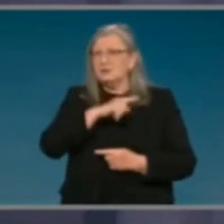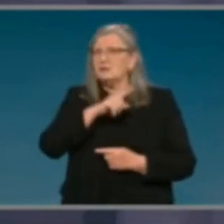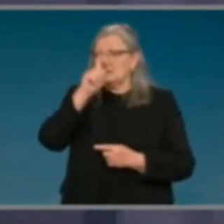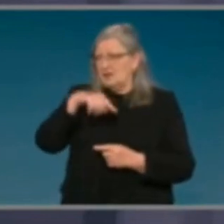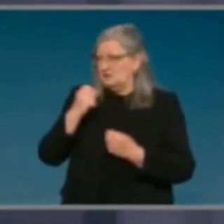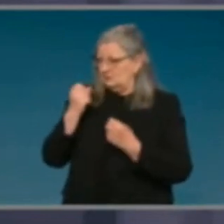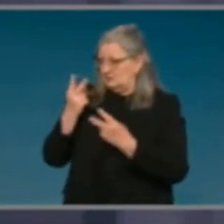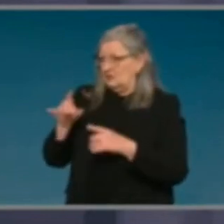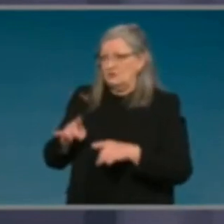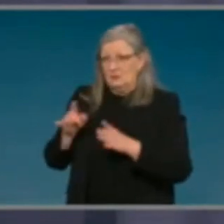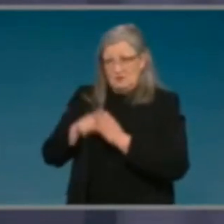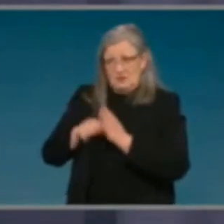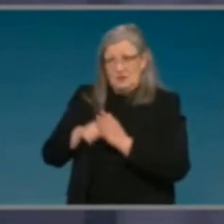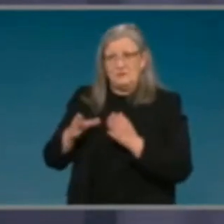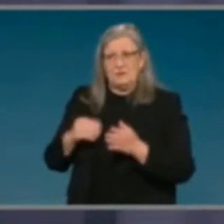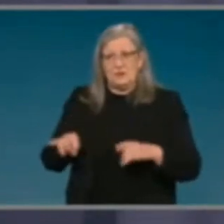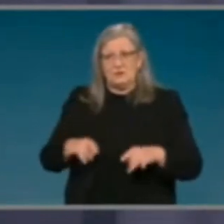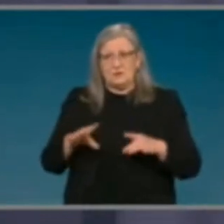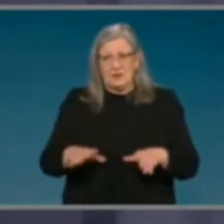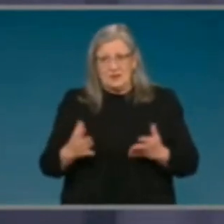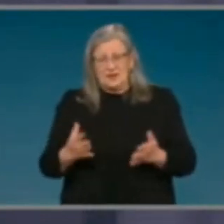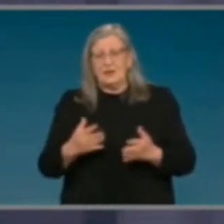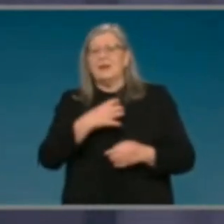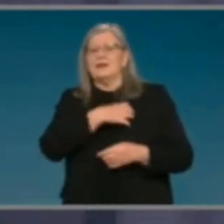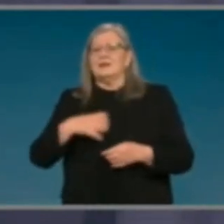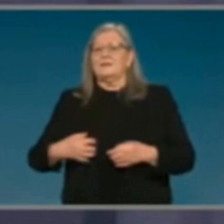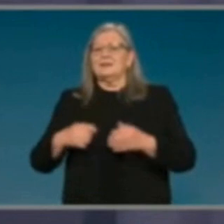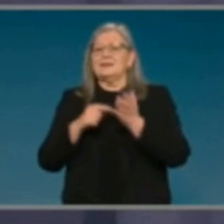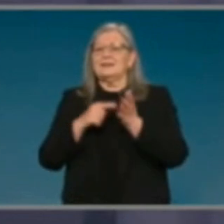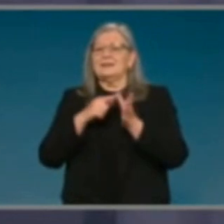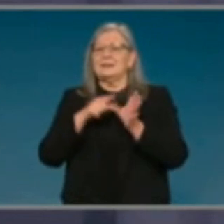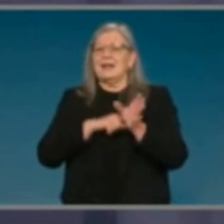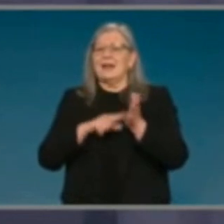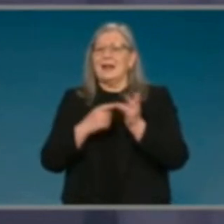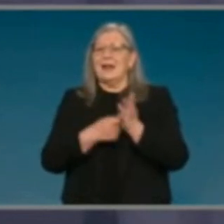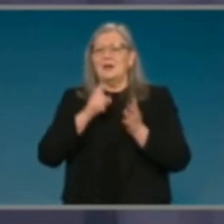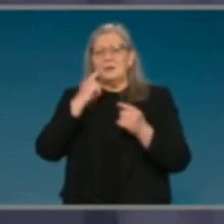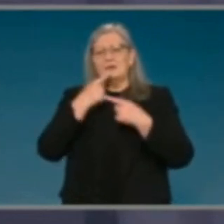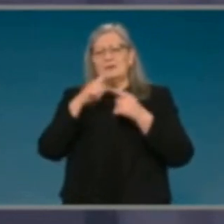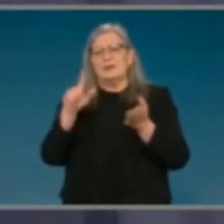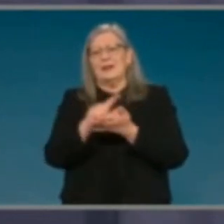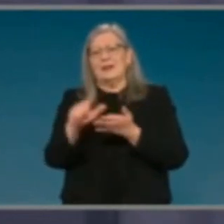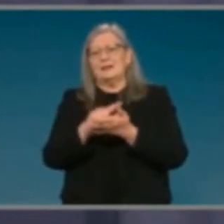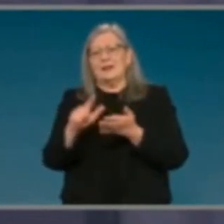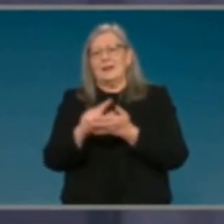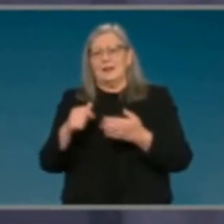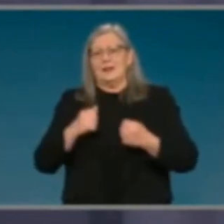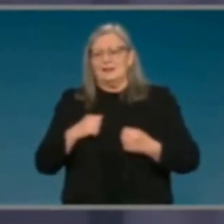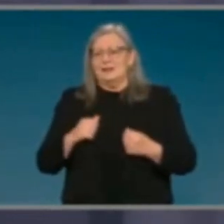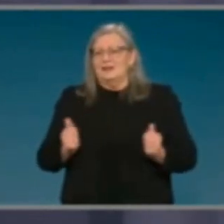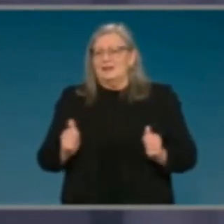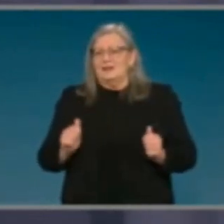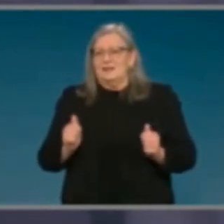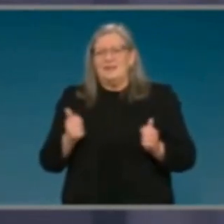that very shortly. I will have to finish on that. I want to thank everybody, and just to remind Australians that we